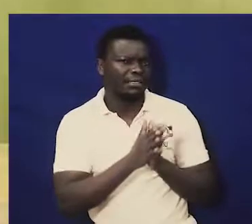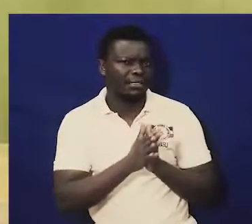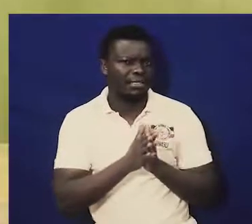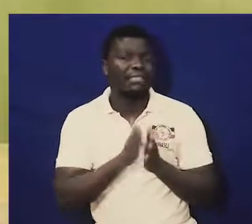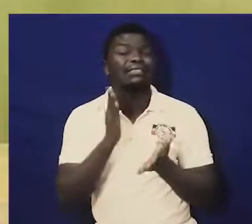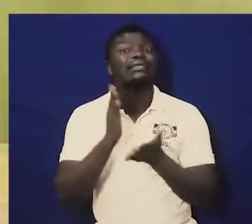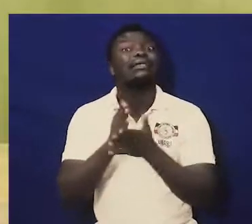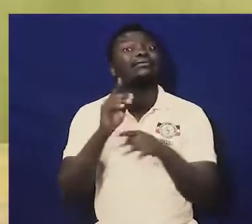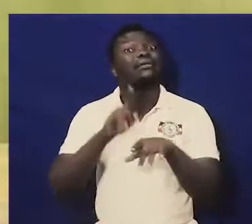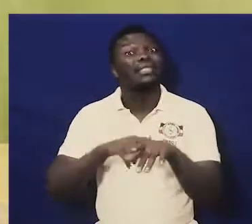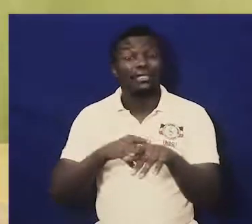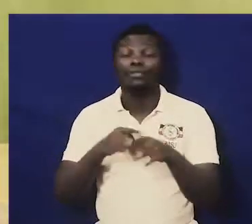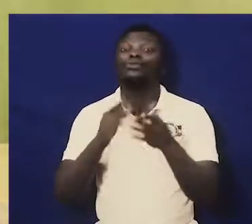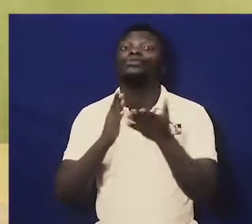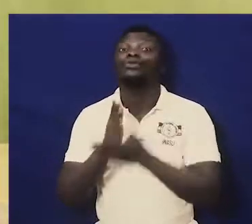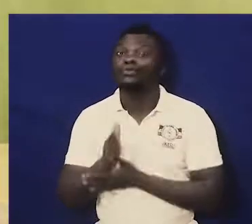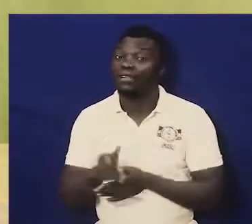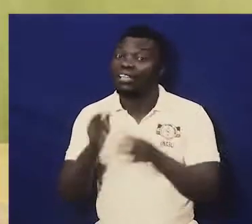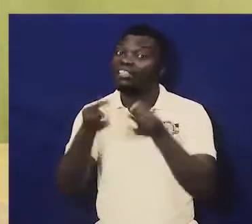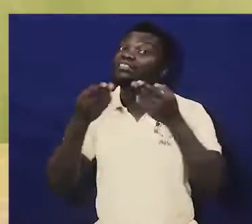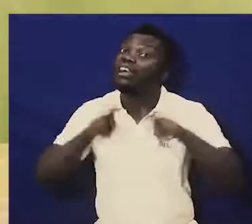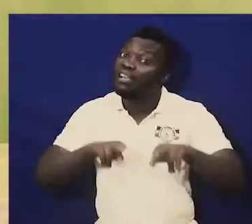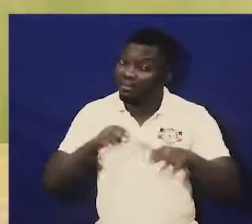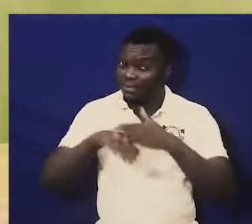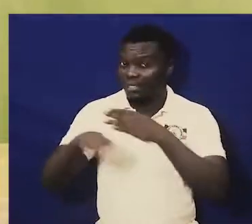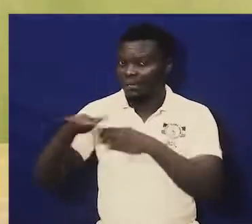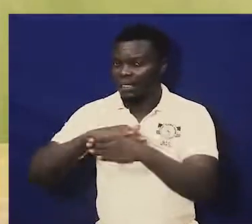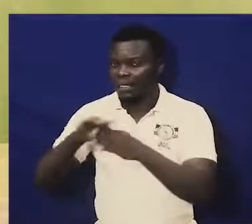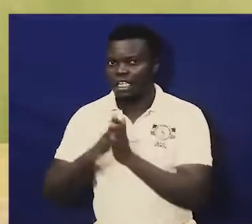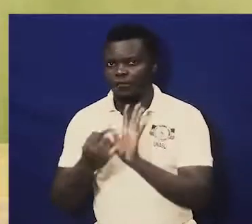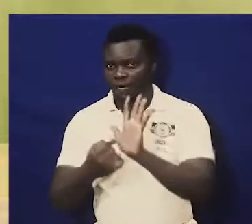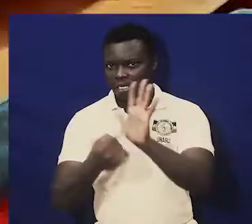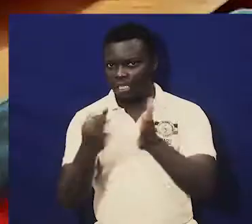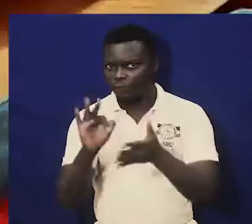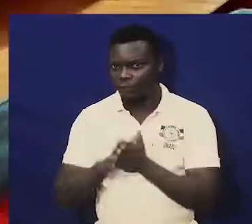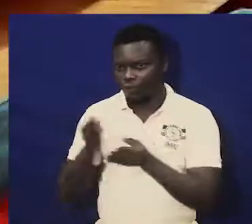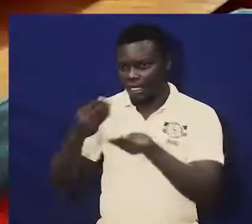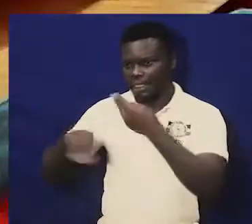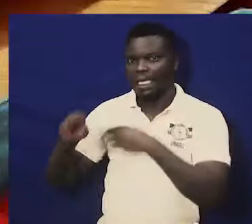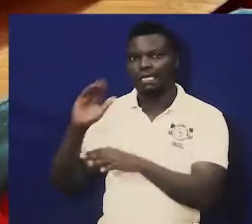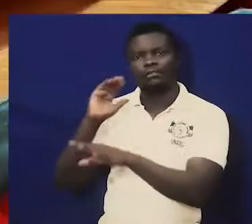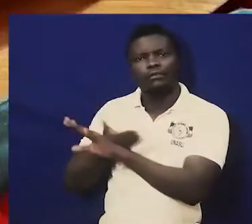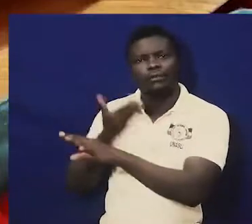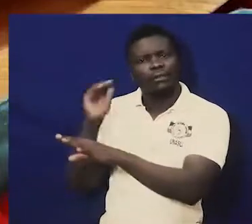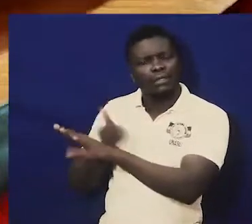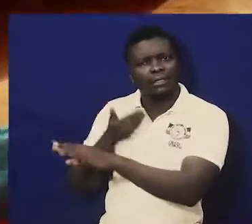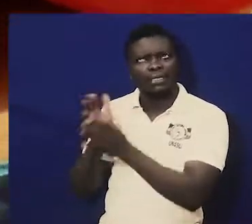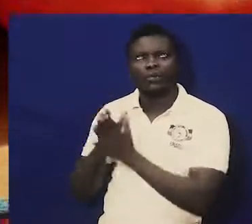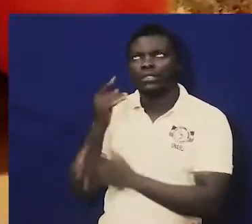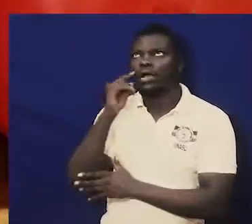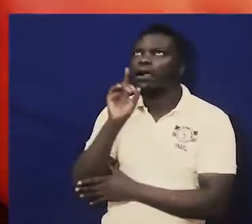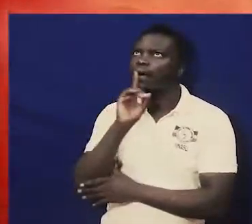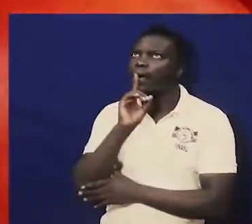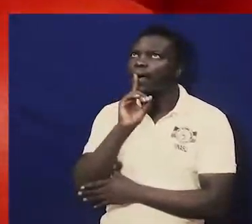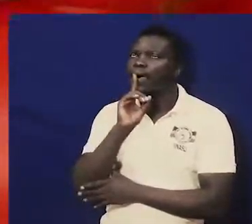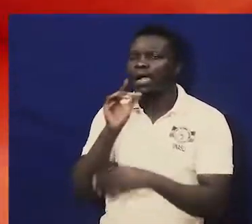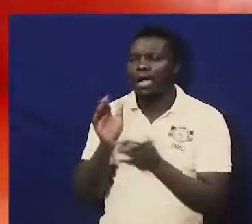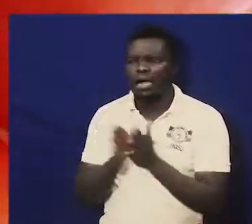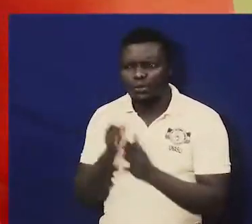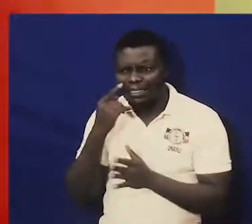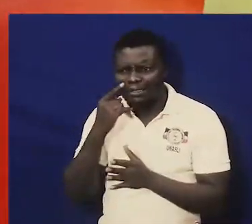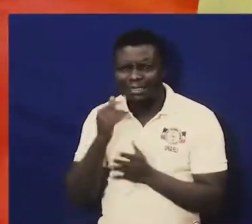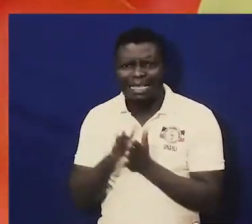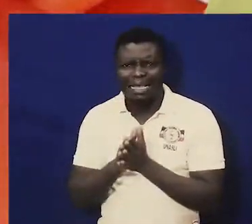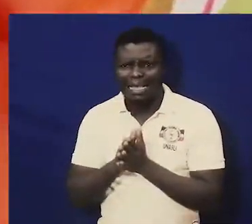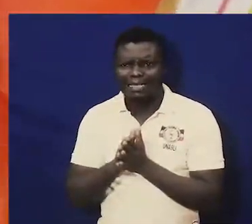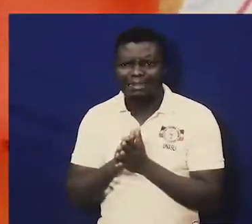Those things happen in business. For example, if you're selling tomatoes, you realize that your tomatoes are going to get